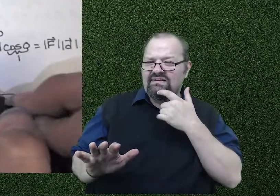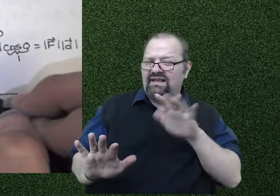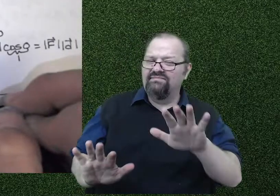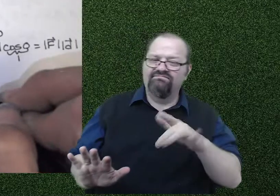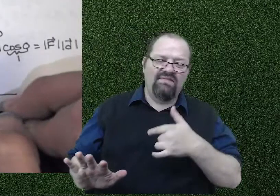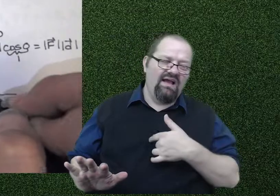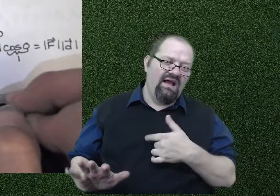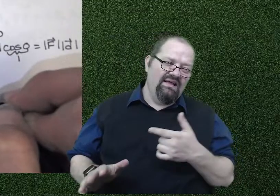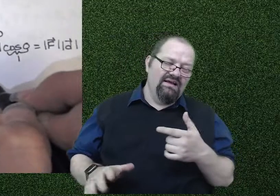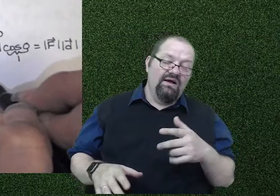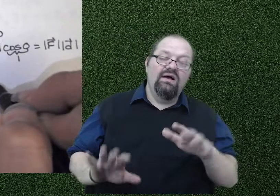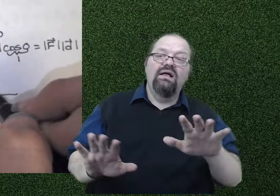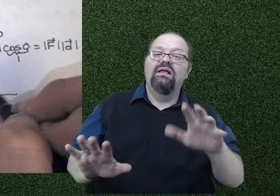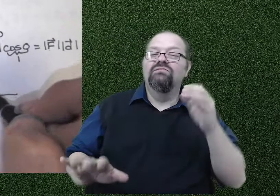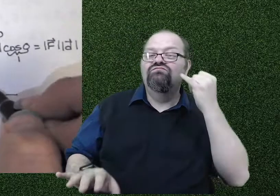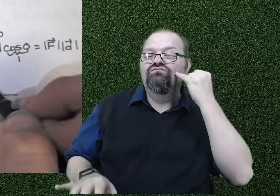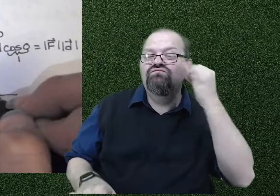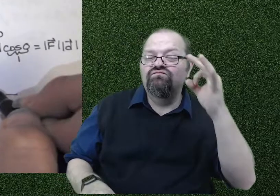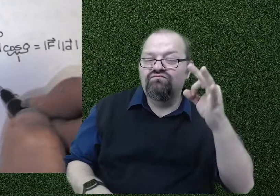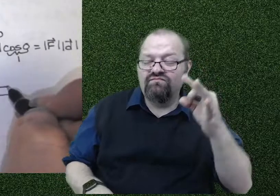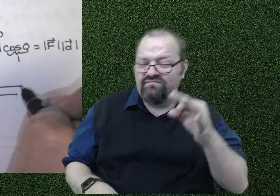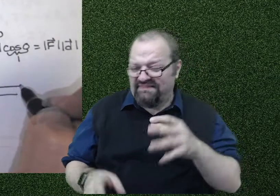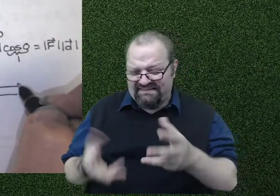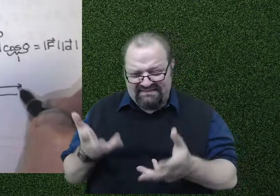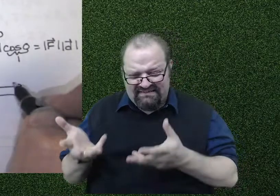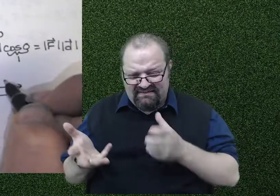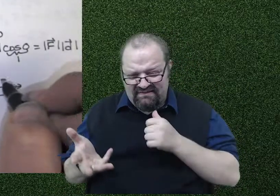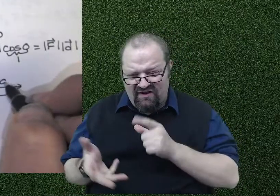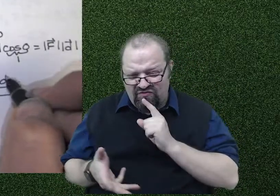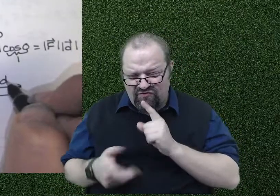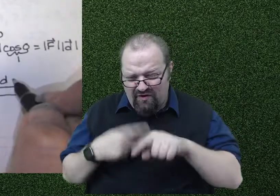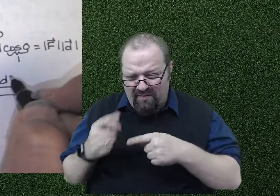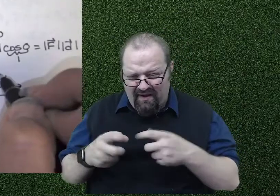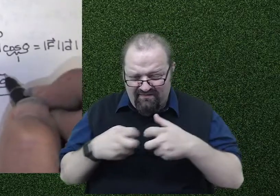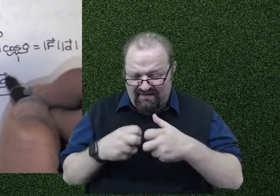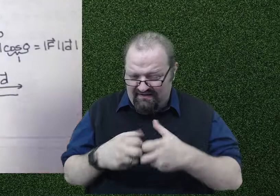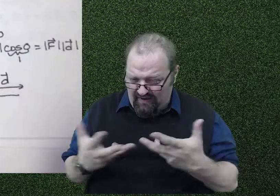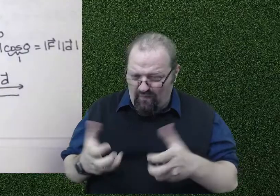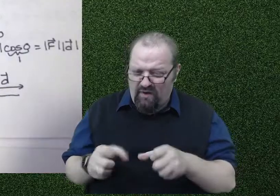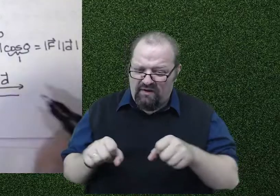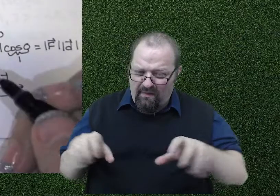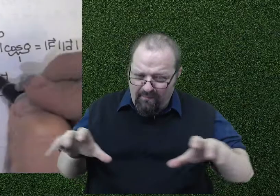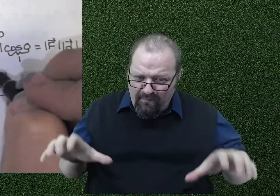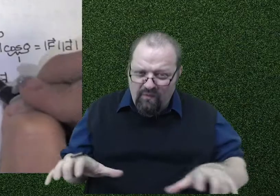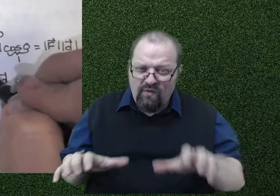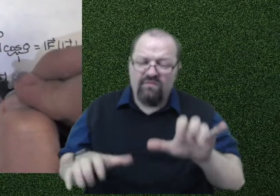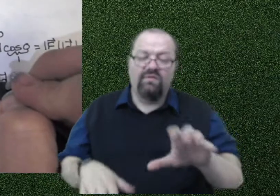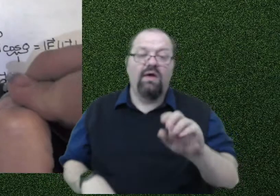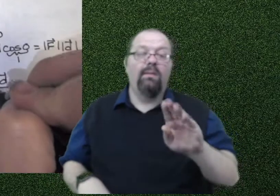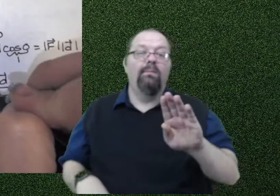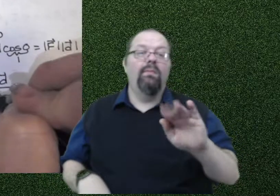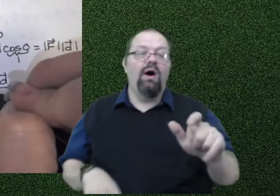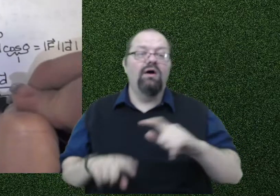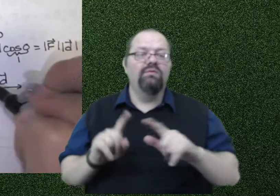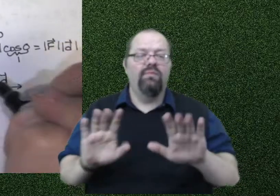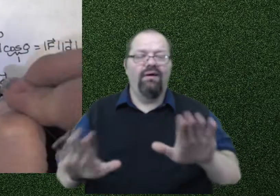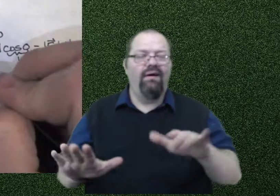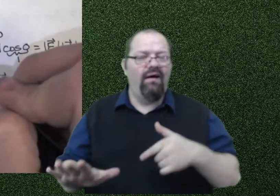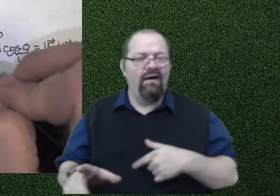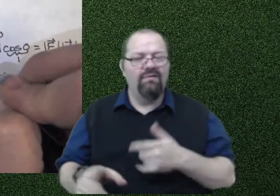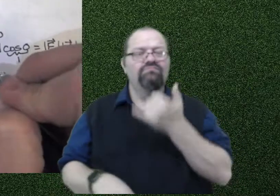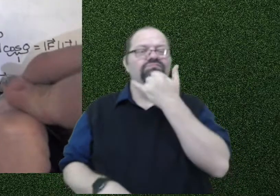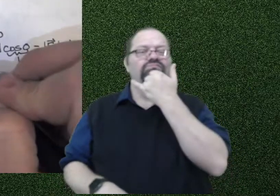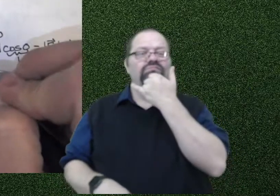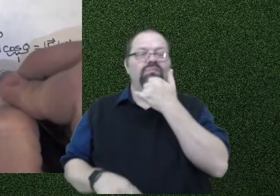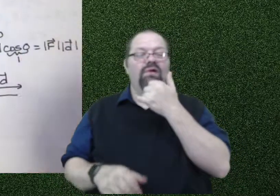and I don't quite understand how things work, and I'm trying to move the box this way, but I make the mistake of